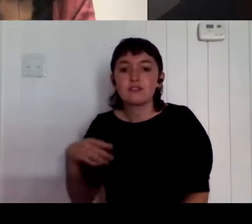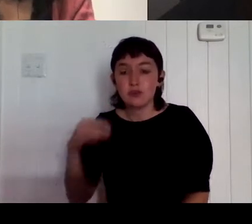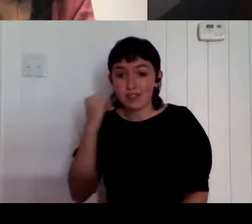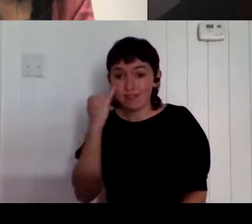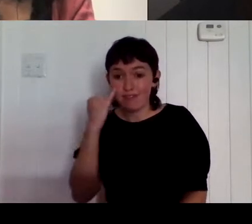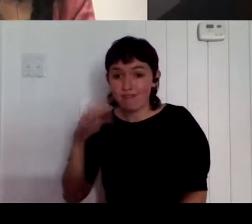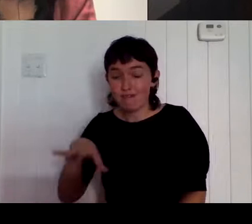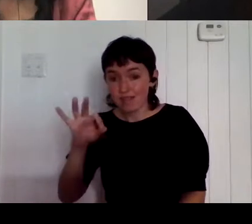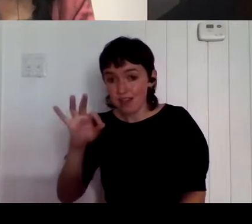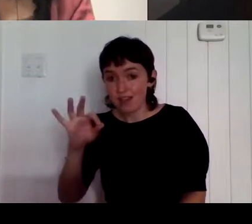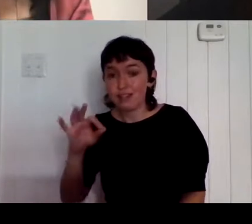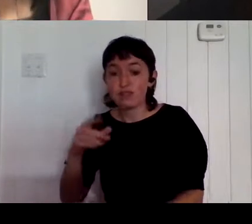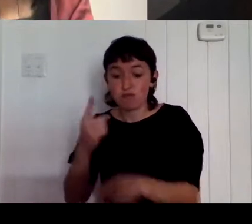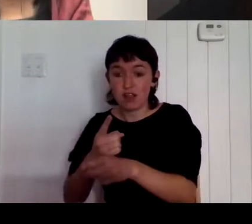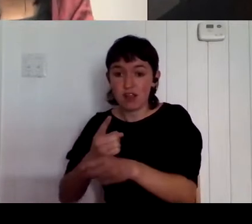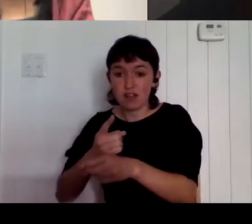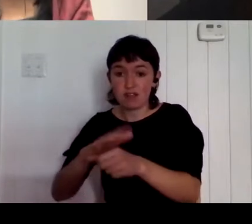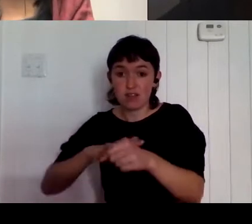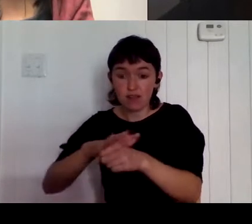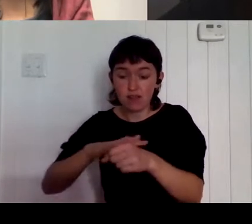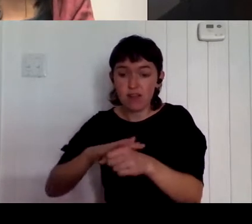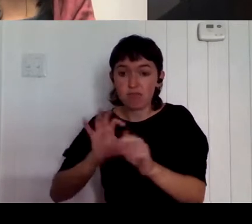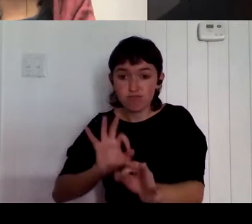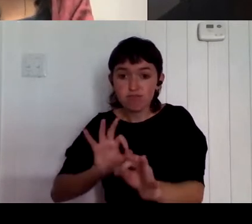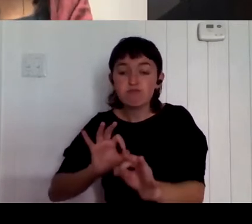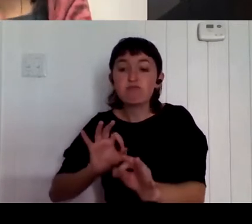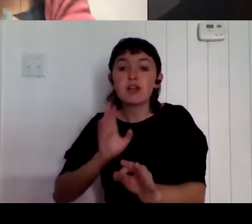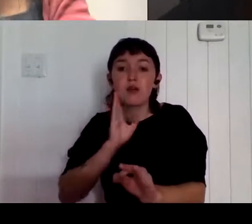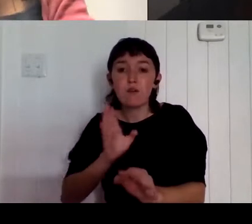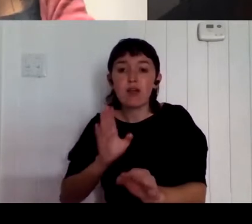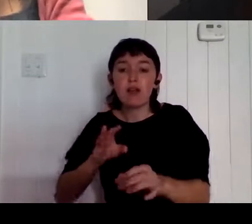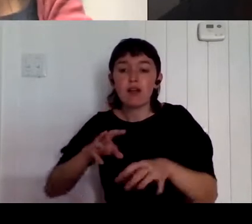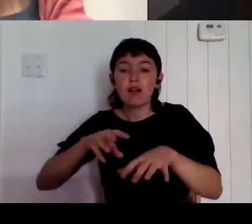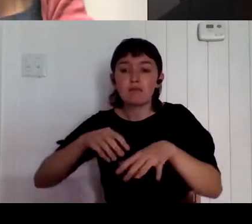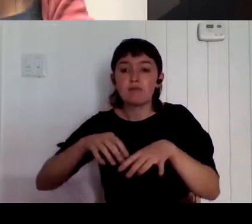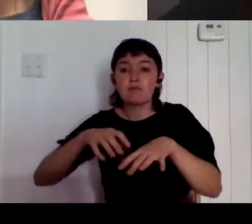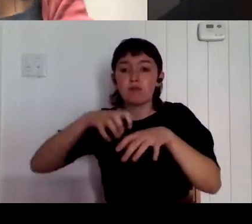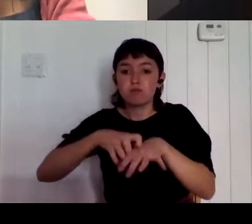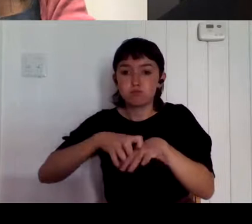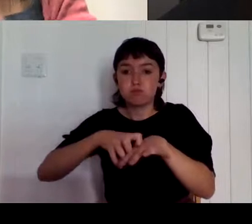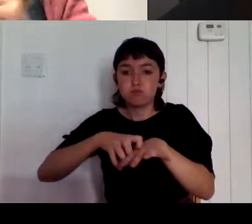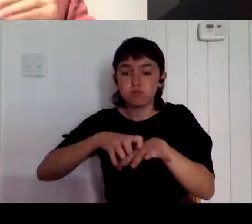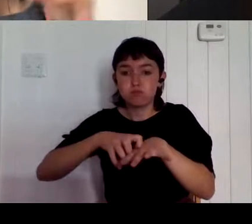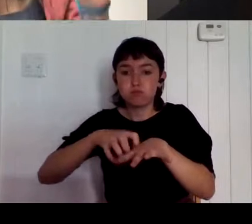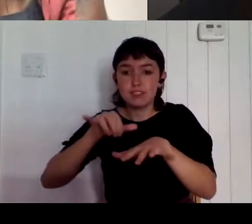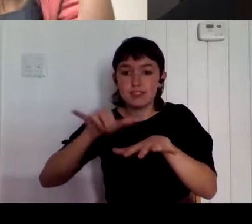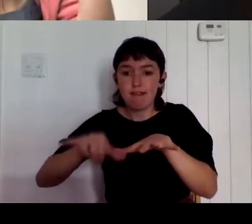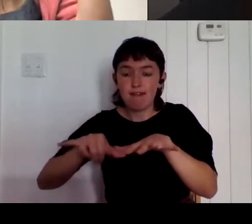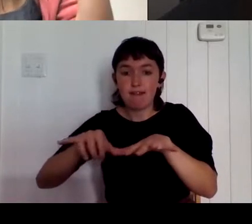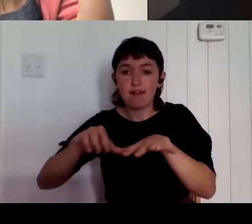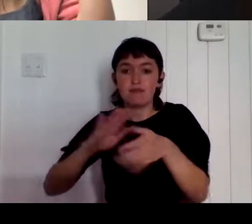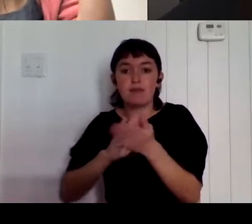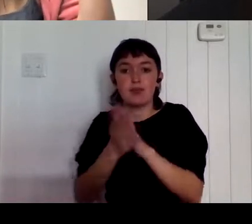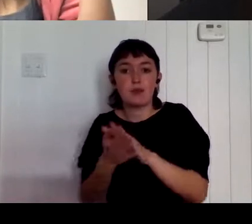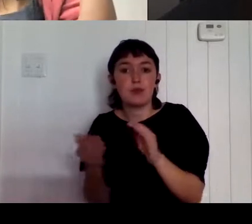plants down and then turns into a new polyp. Um, and then that polyp colony, as long as it's well fed, will start becoming more